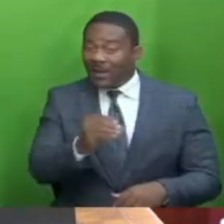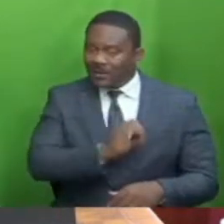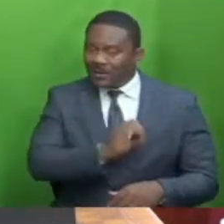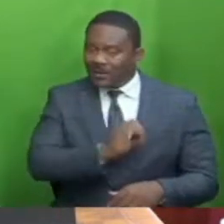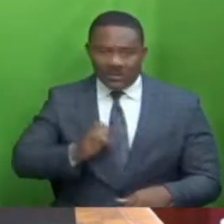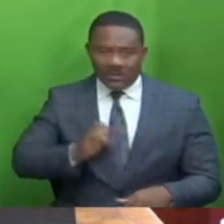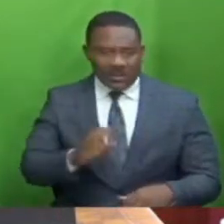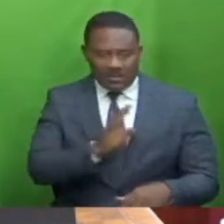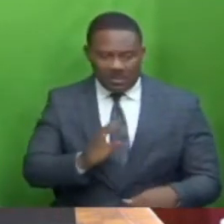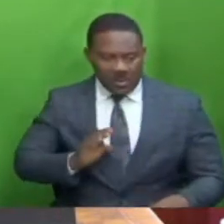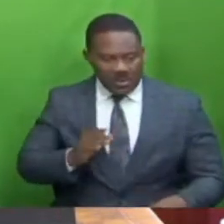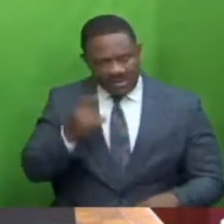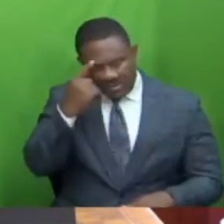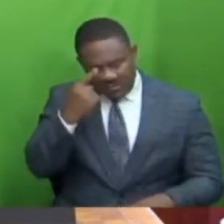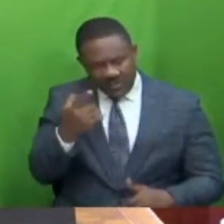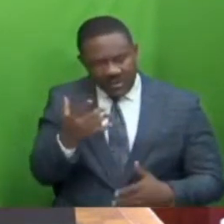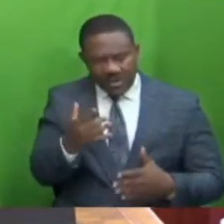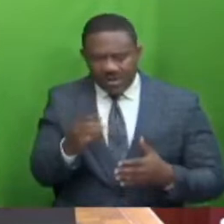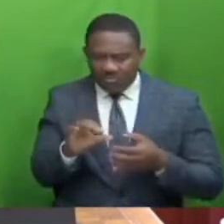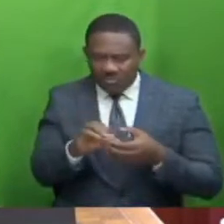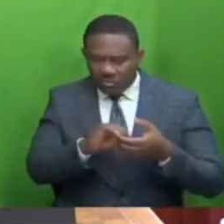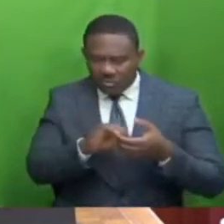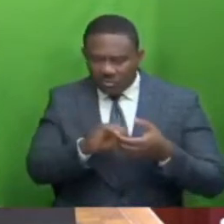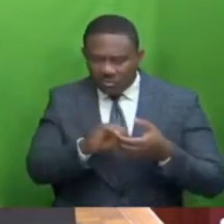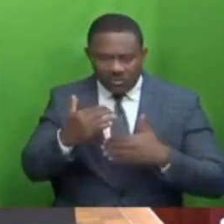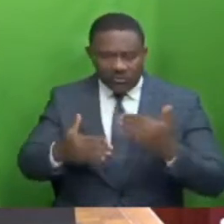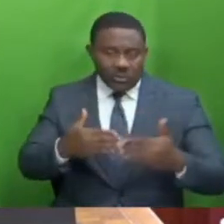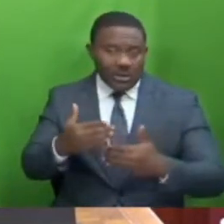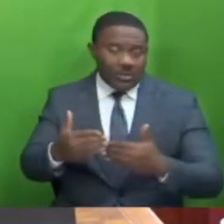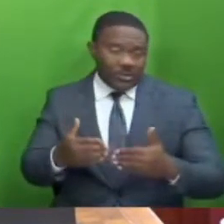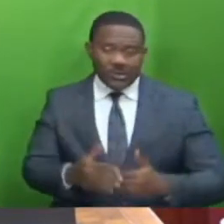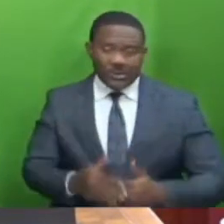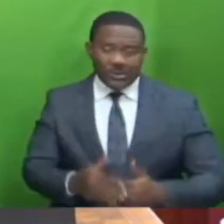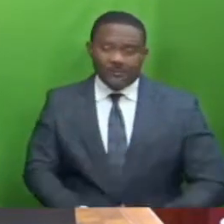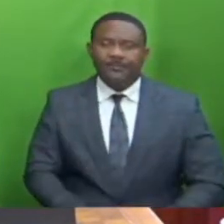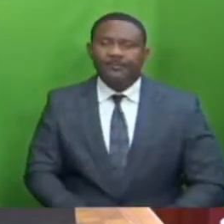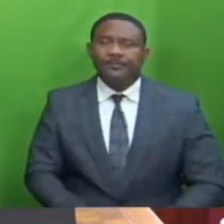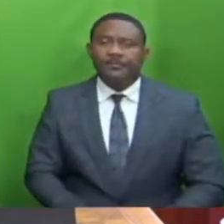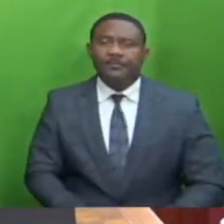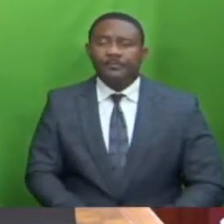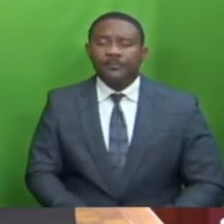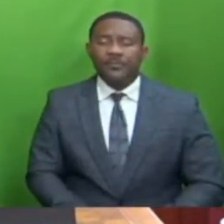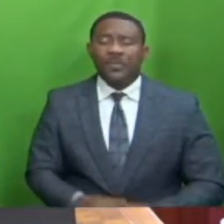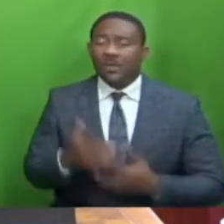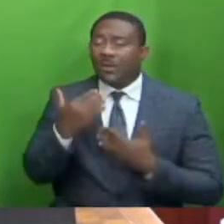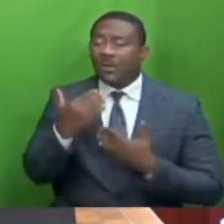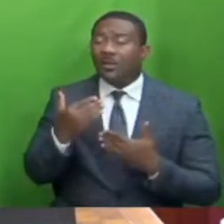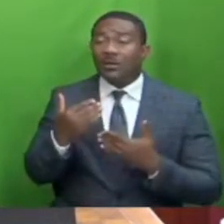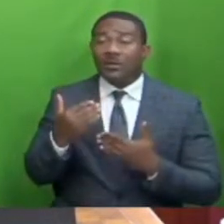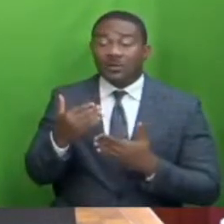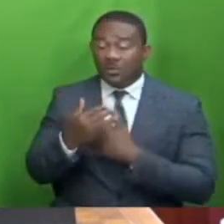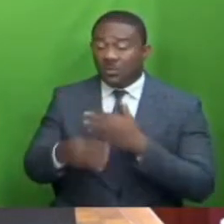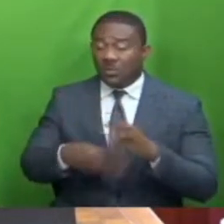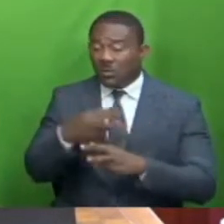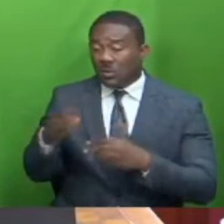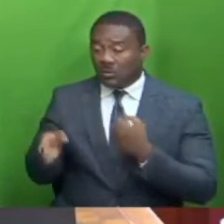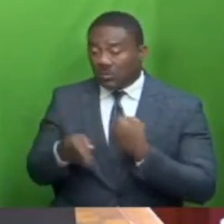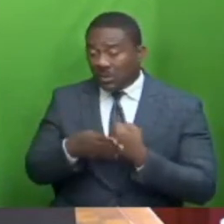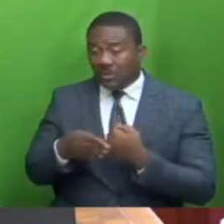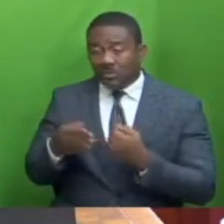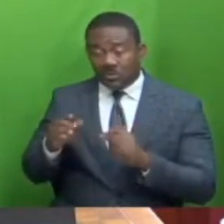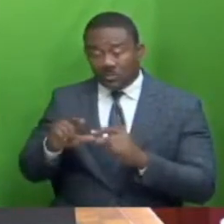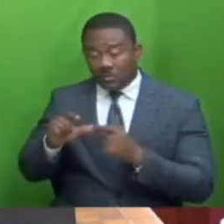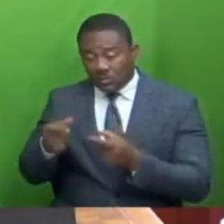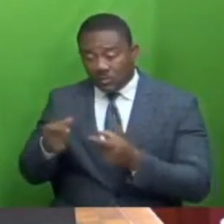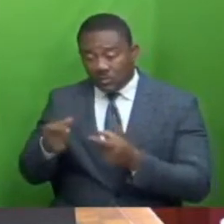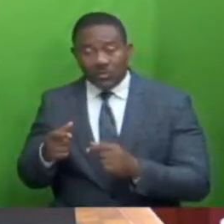unfathomable cooperation throughout the whole process. We are also grateful to the World Bank Group, the U.S. Treasury, U.S. Development